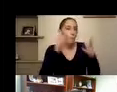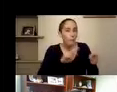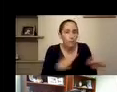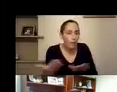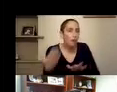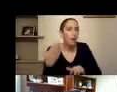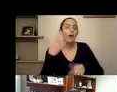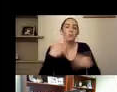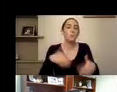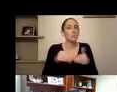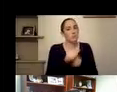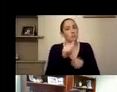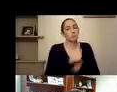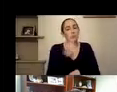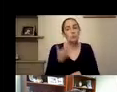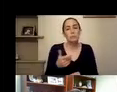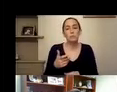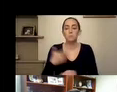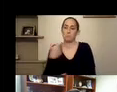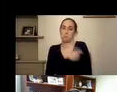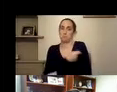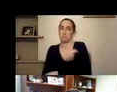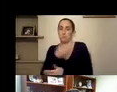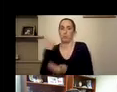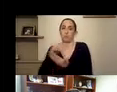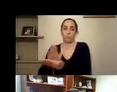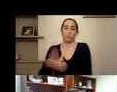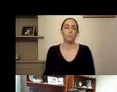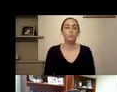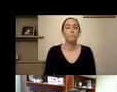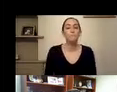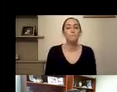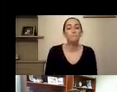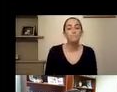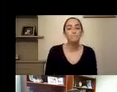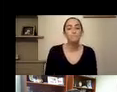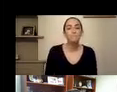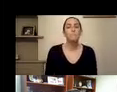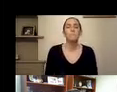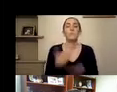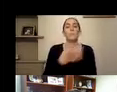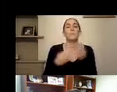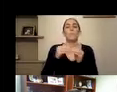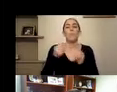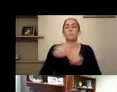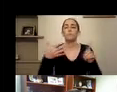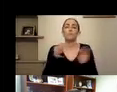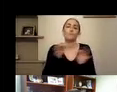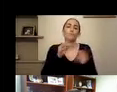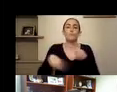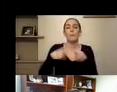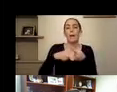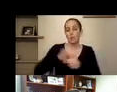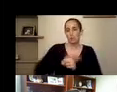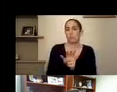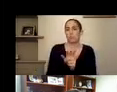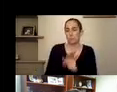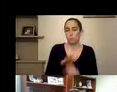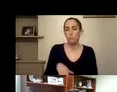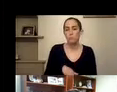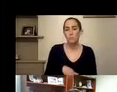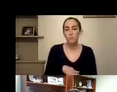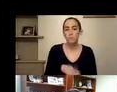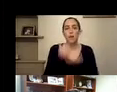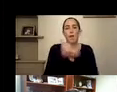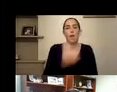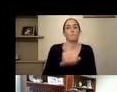vaccines, effective vaccines. So a little bit about the coronavirus, just to frame our conversation